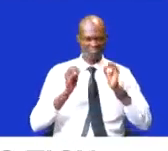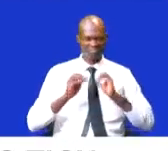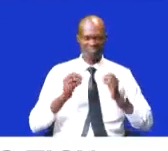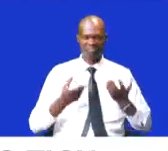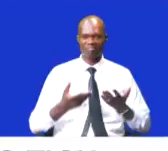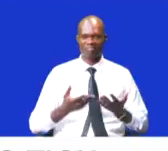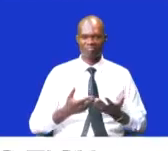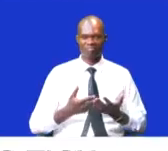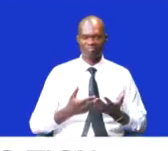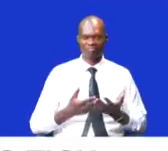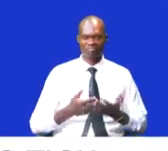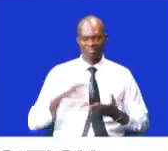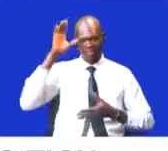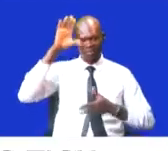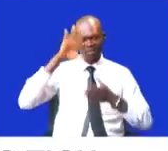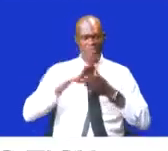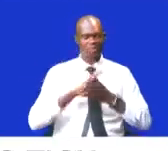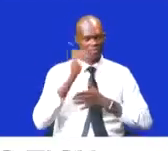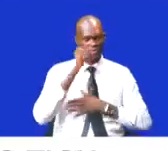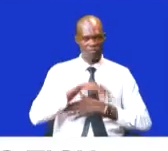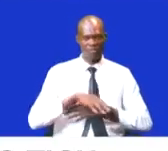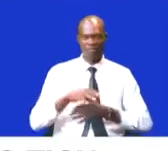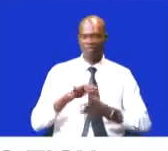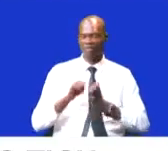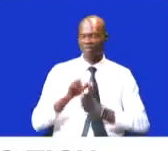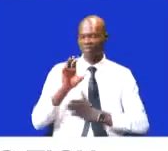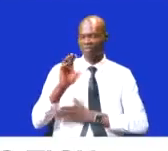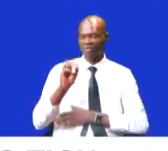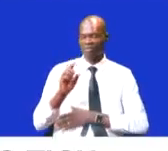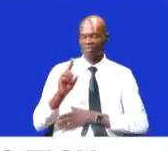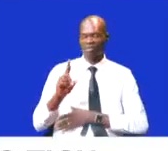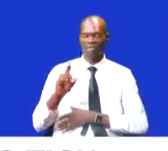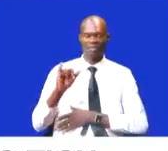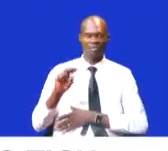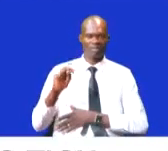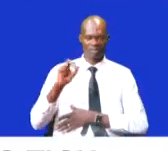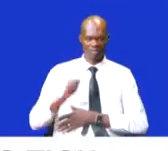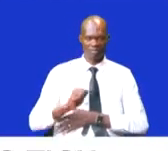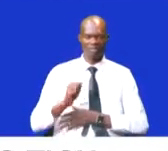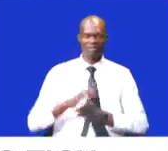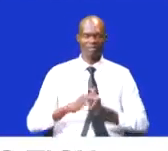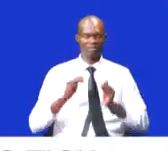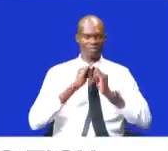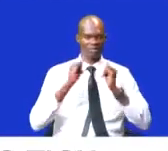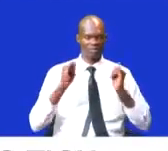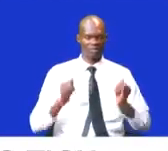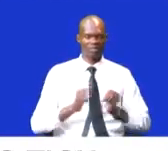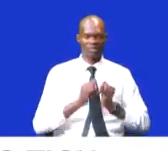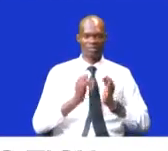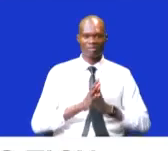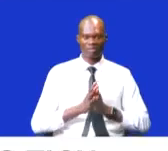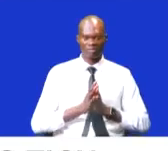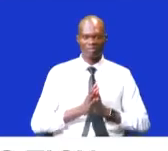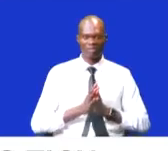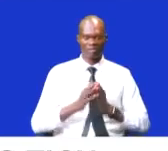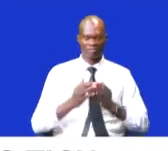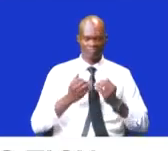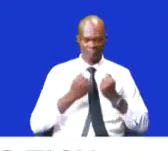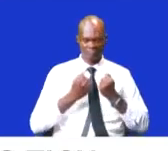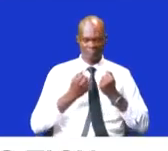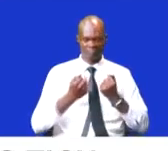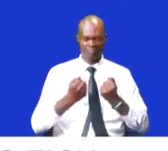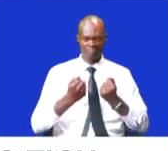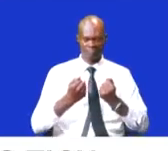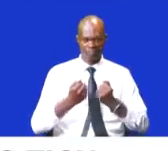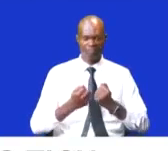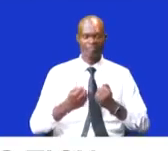that Collins is going to bring new strengths